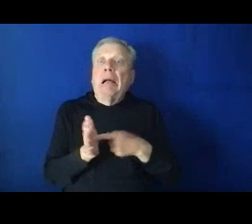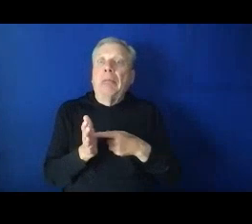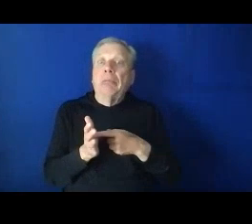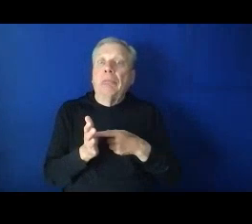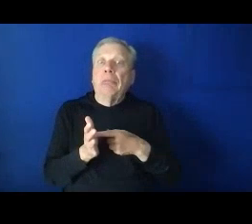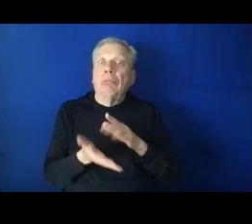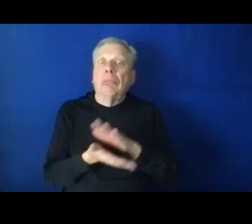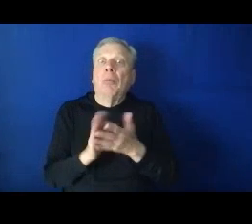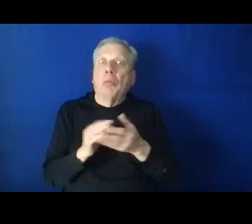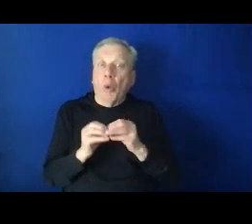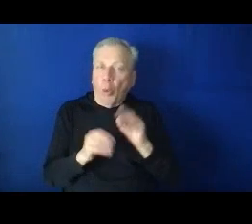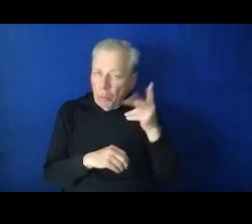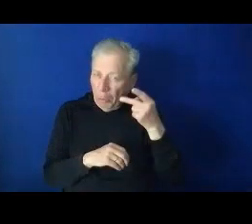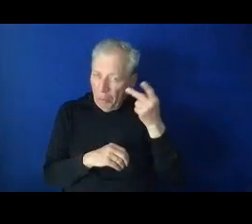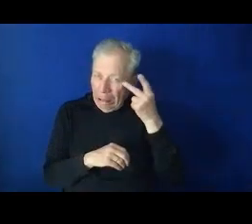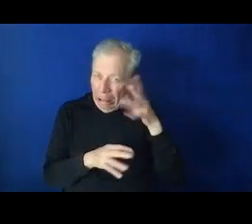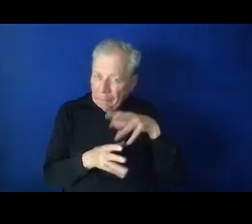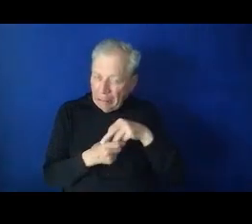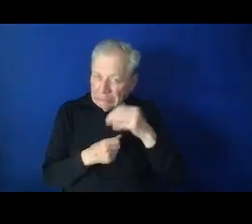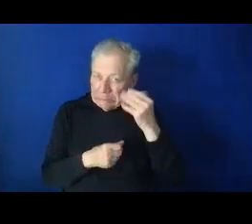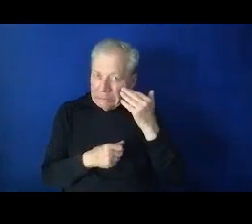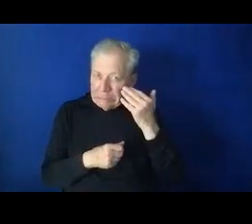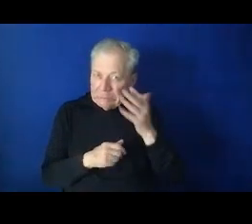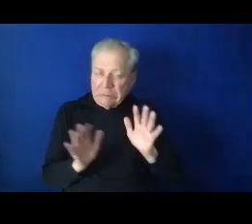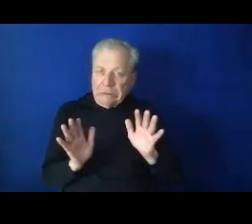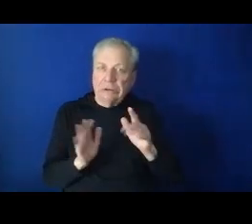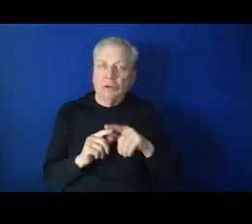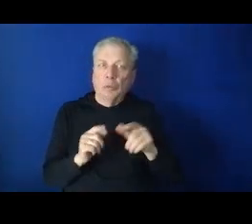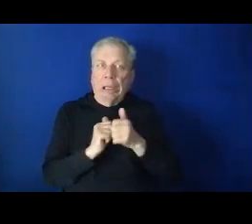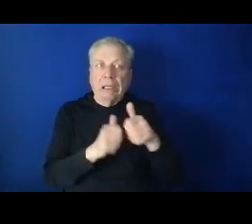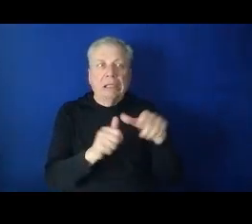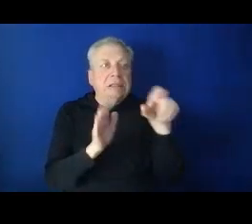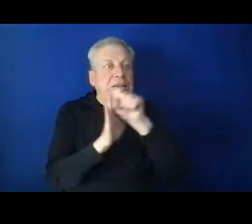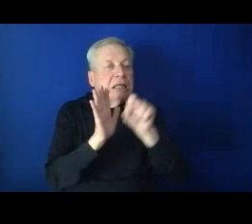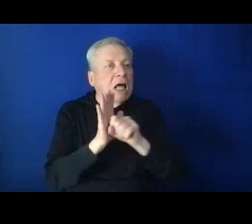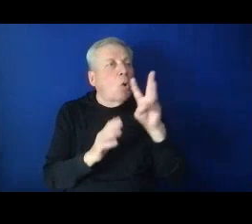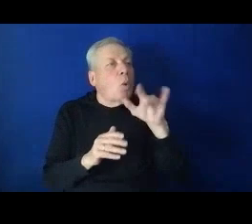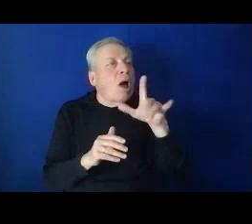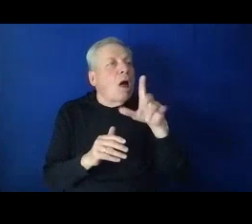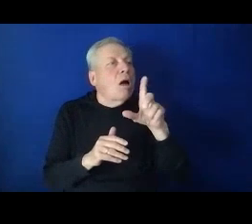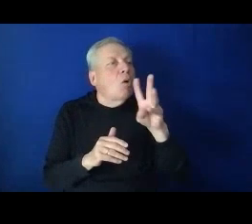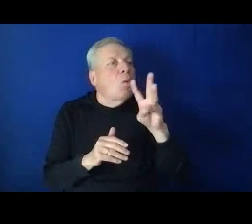environment with state wildlife agencies in,